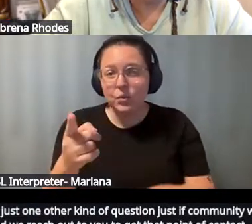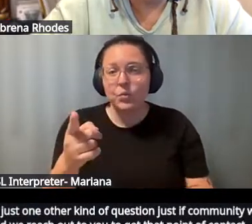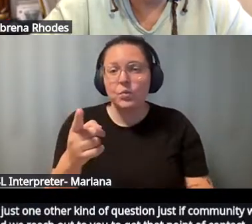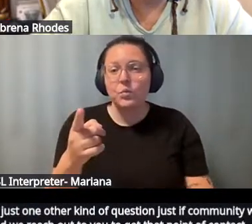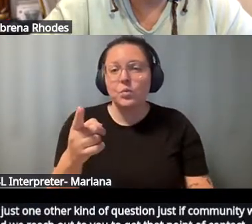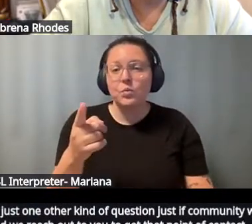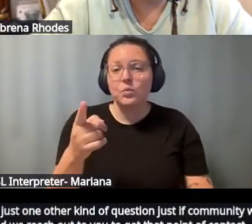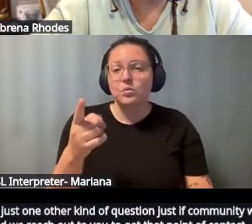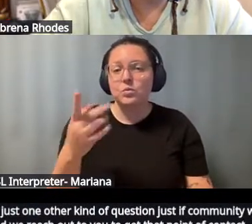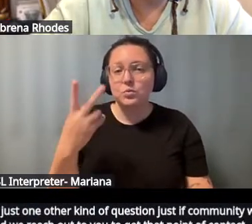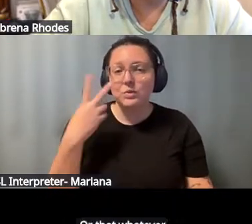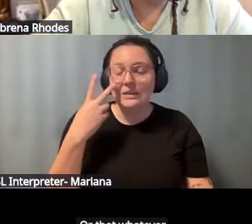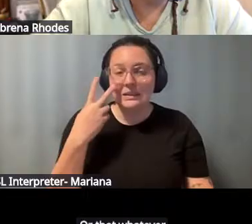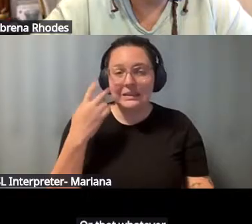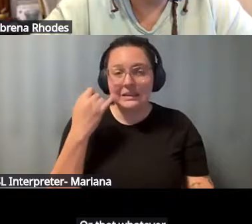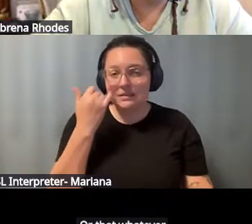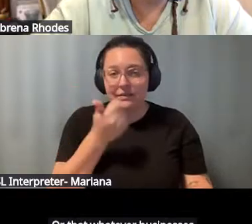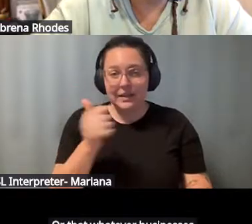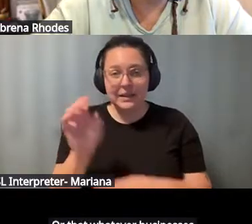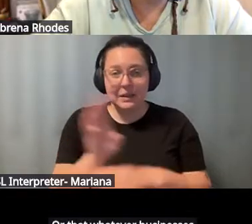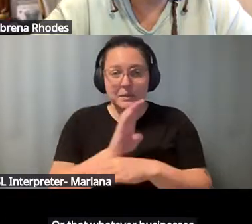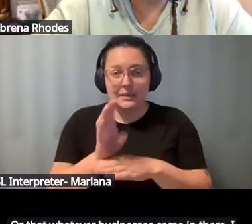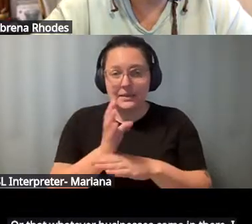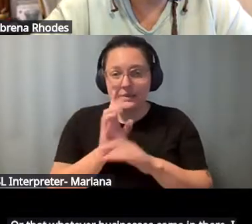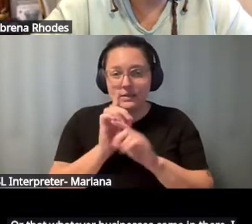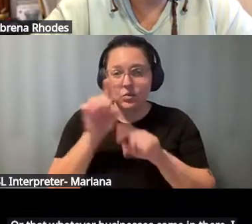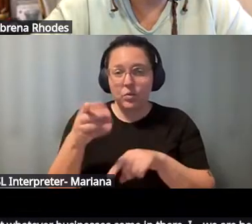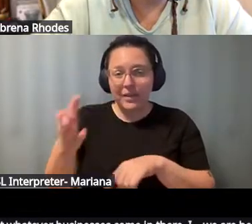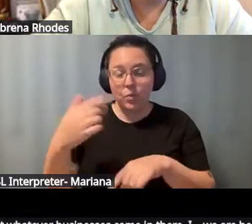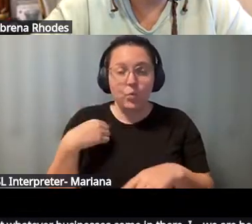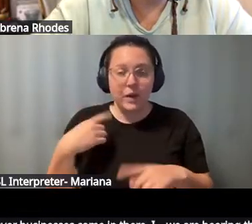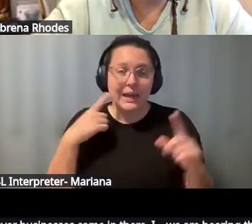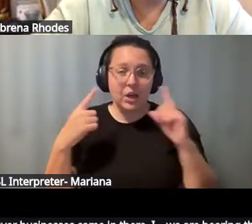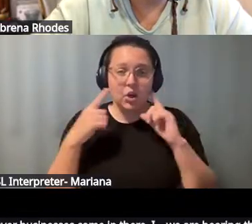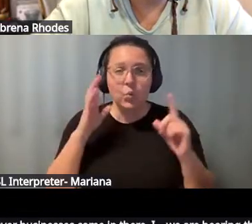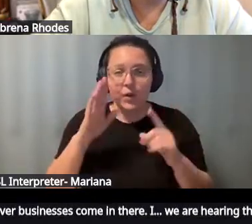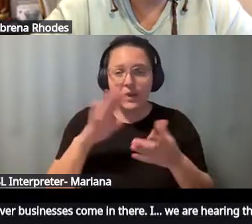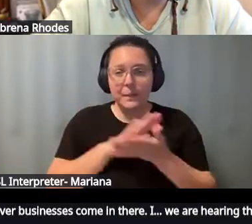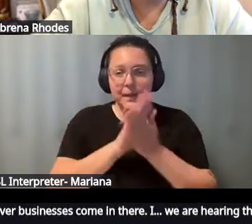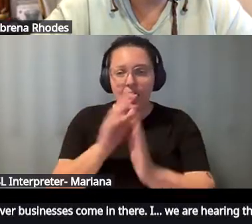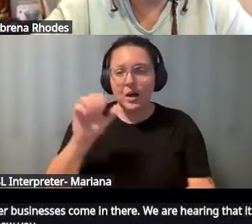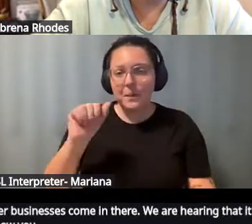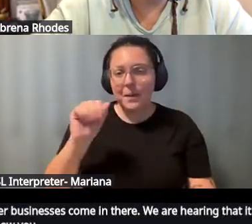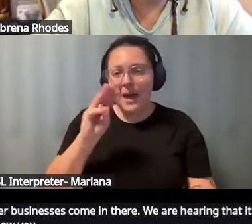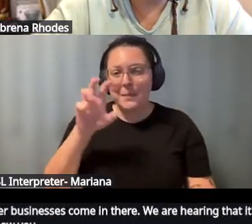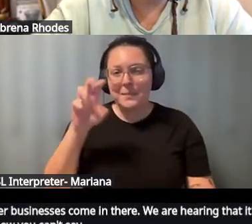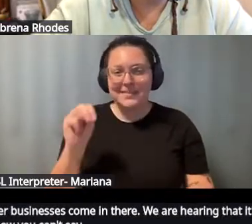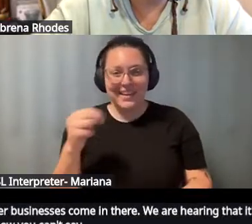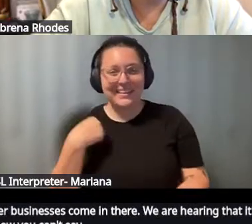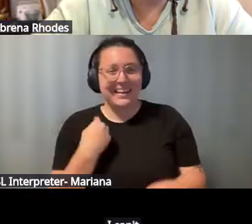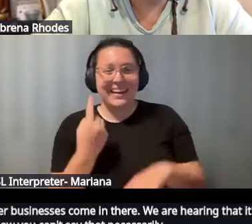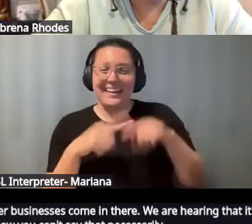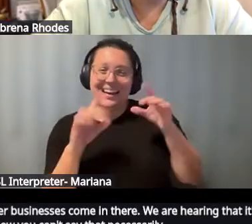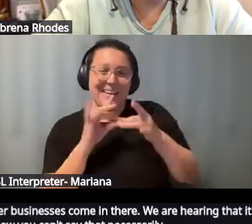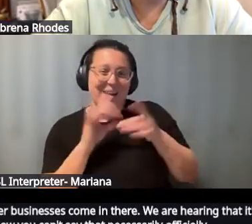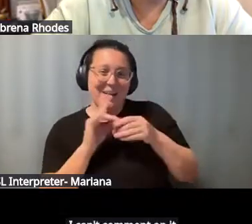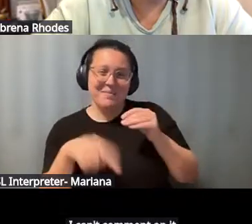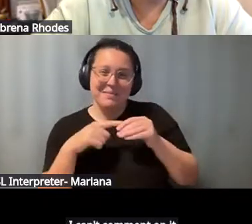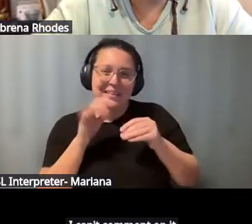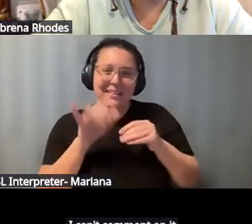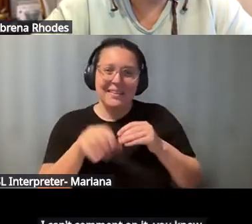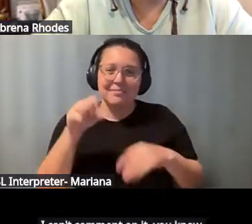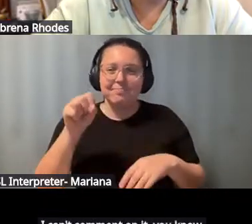that, whatever business is coming there? We are hearing that it's going to be an Amazon. I know you can't say that necessarily. I can't comment on it,